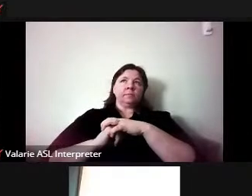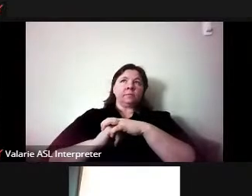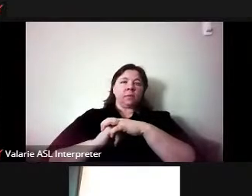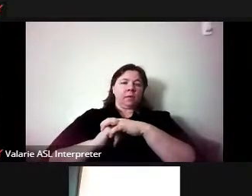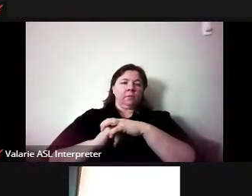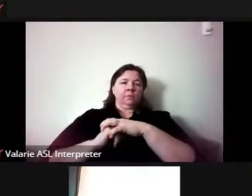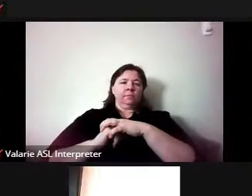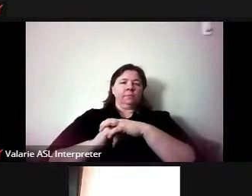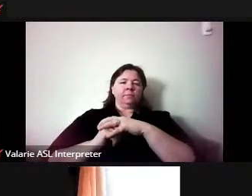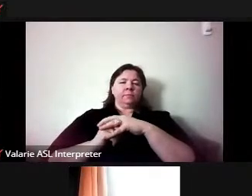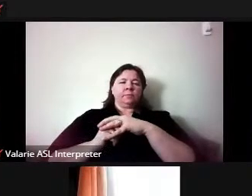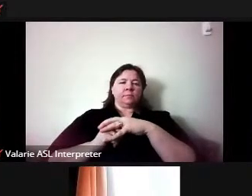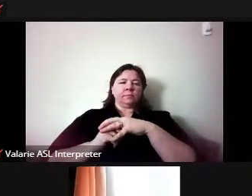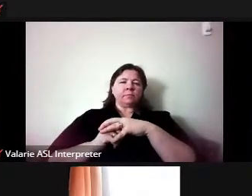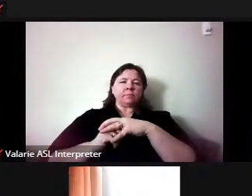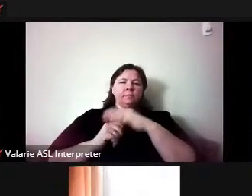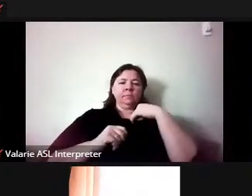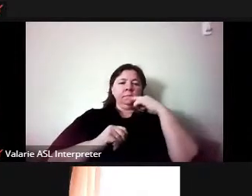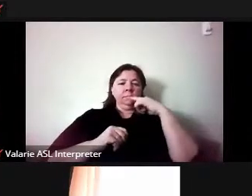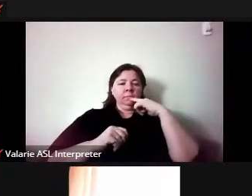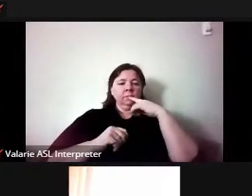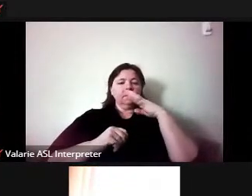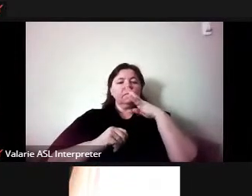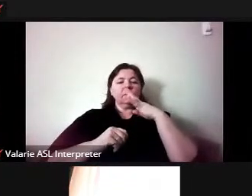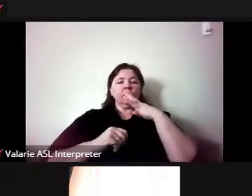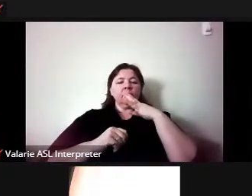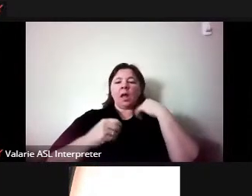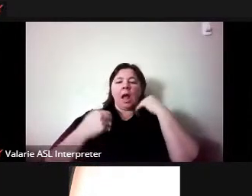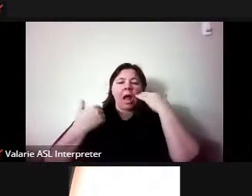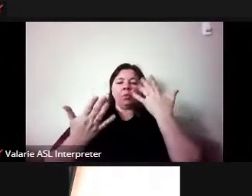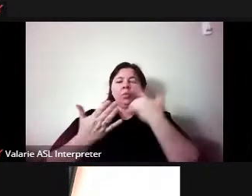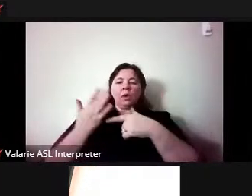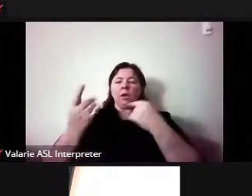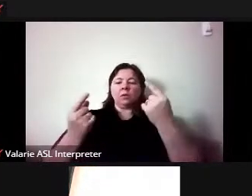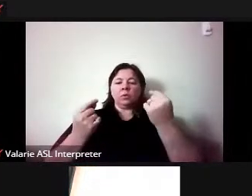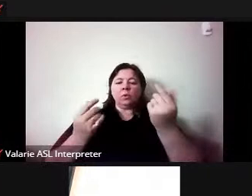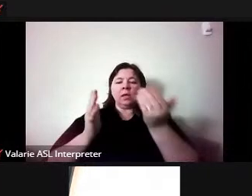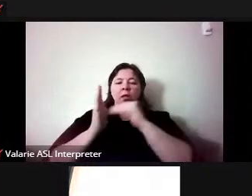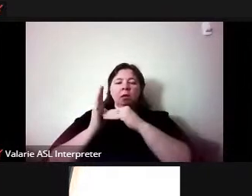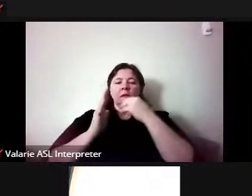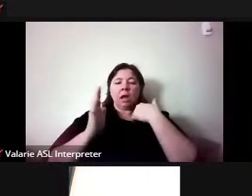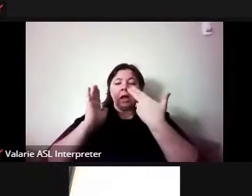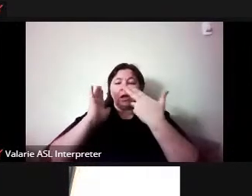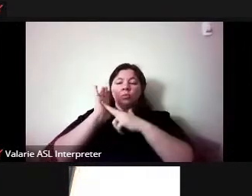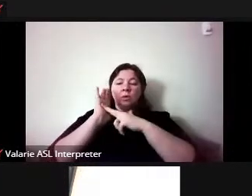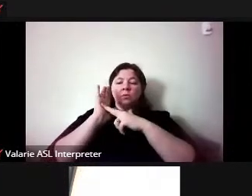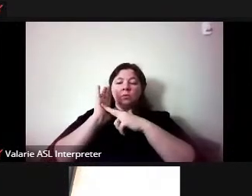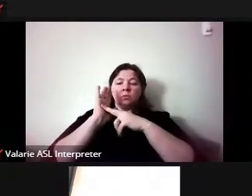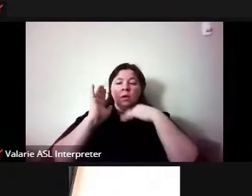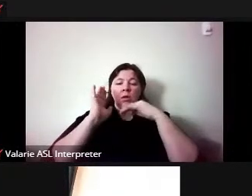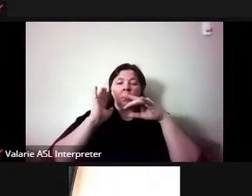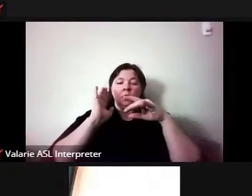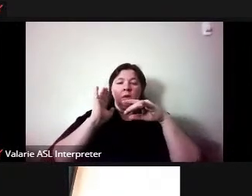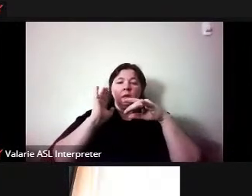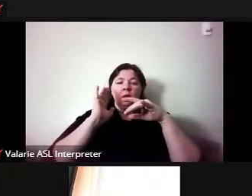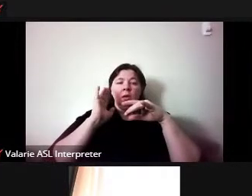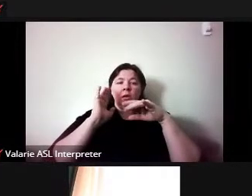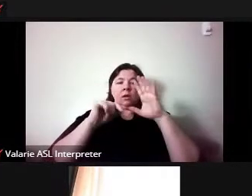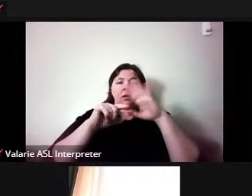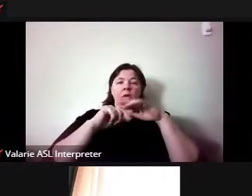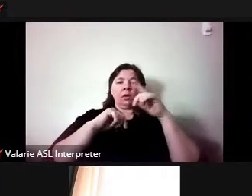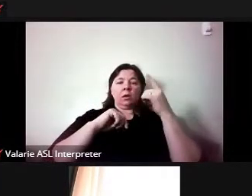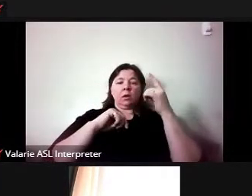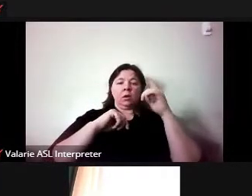Okay. I Yes. said, I don't know what else to do. What do I do again? I registered an account for my wife on the